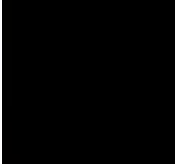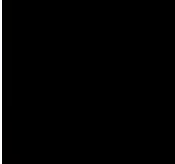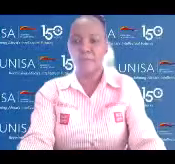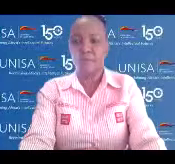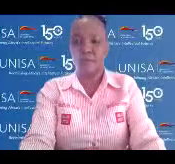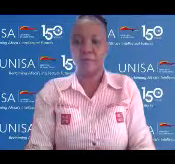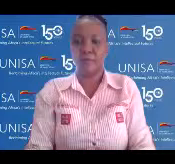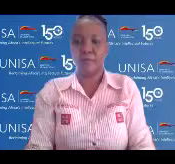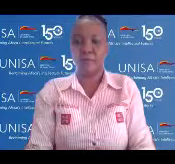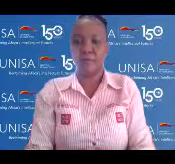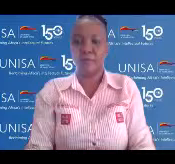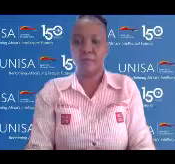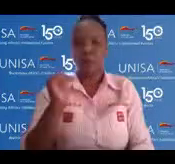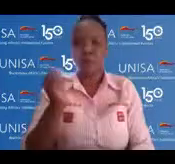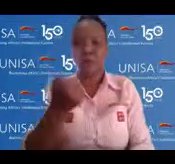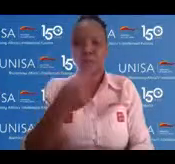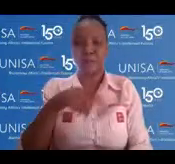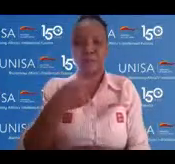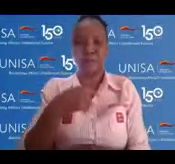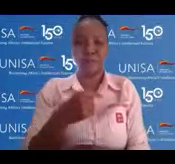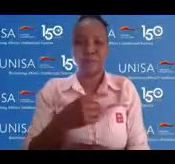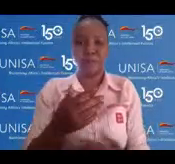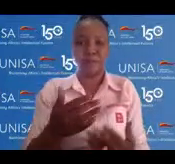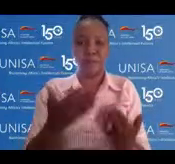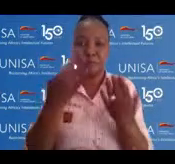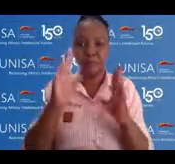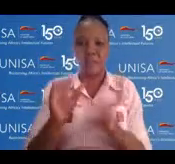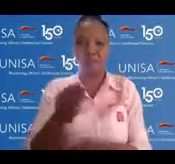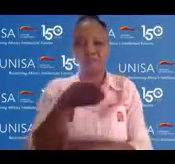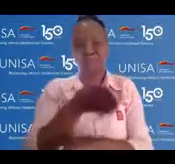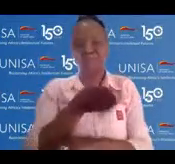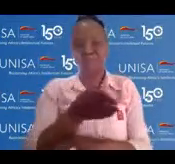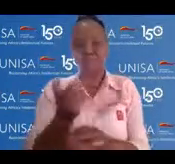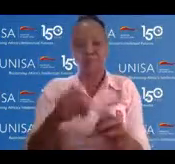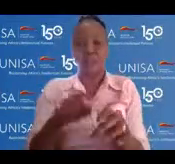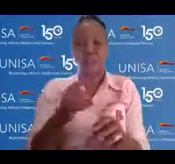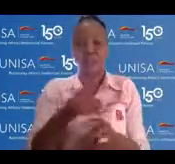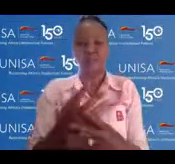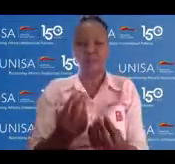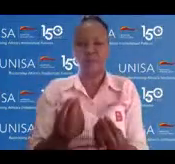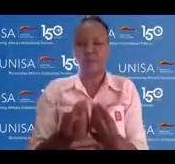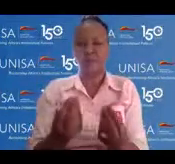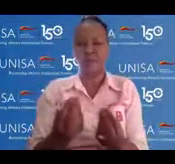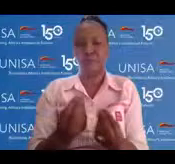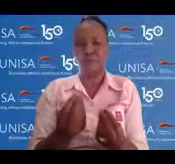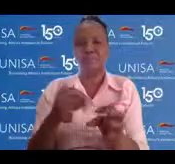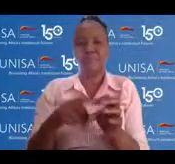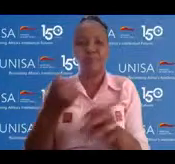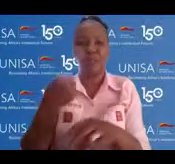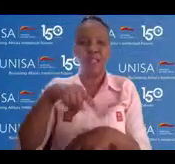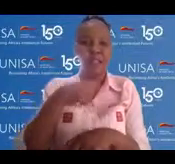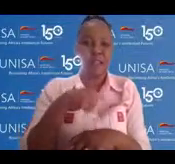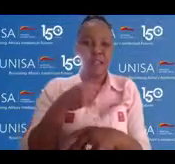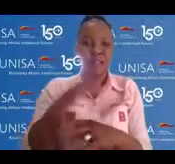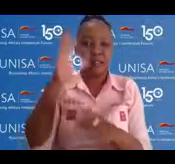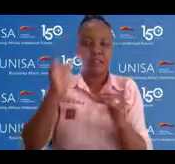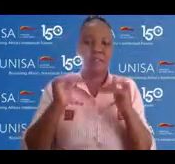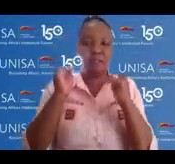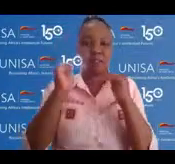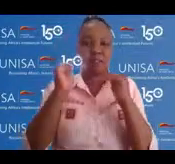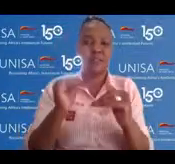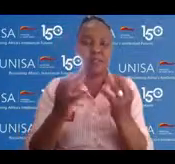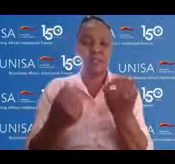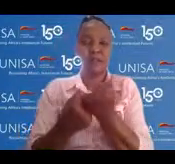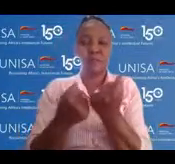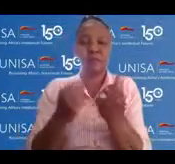to our facilitators also joining us today. We've got quite a few that are joining us, academics as well as different support departments,